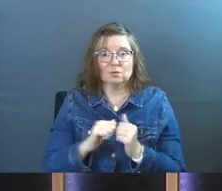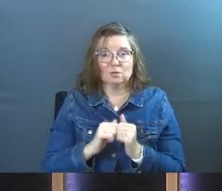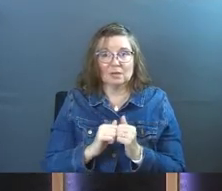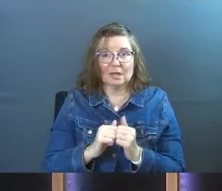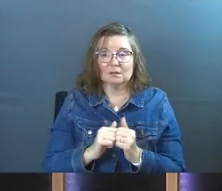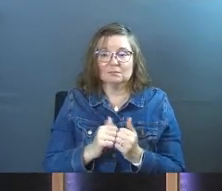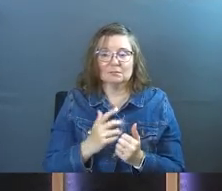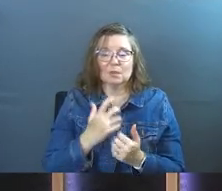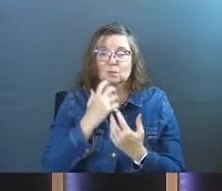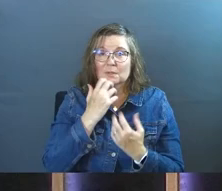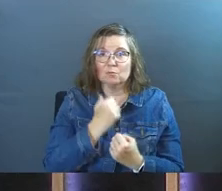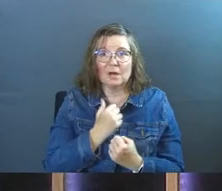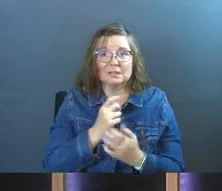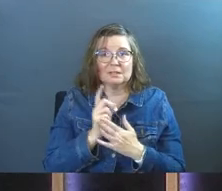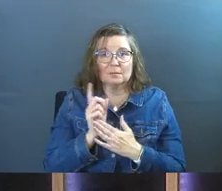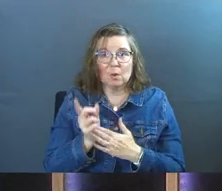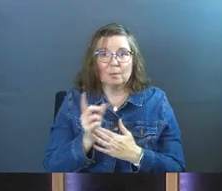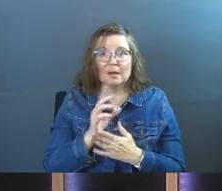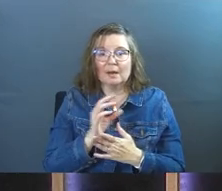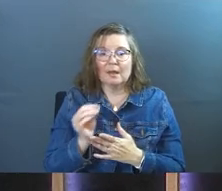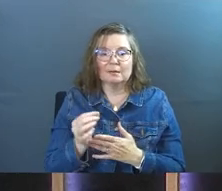together, and it was a precious moment.